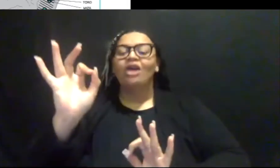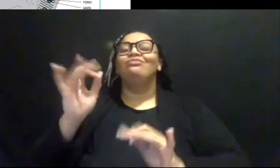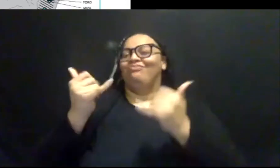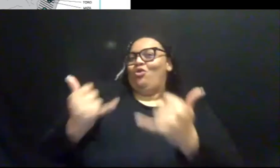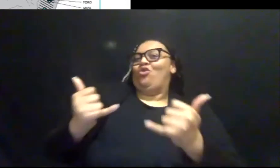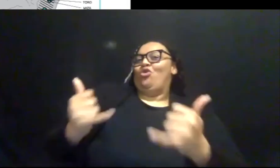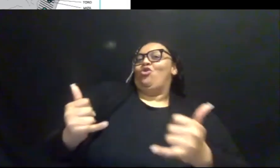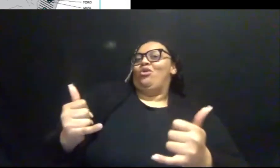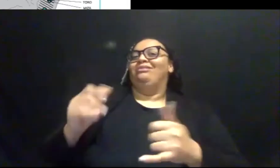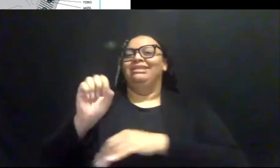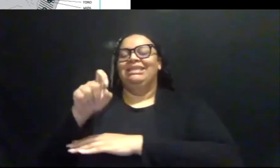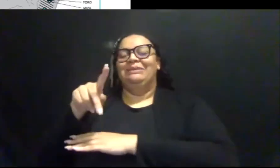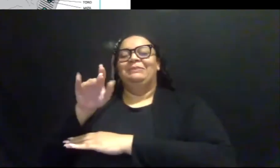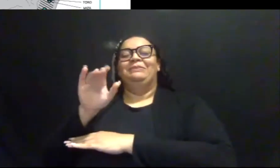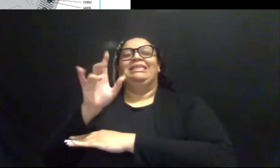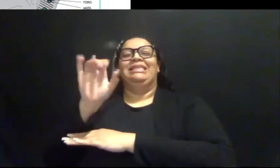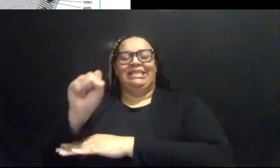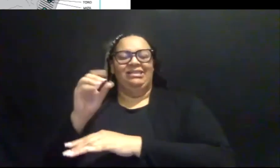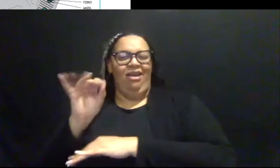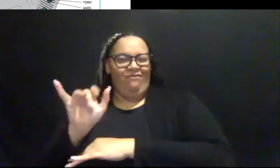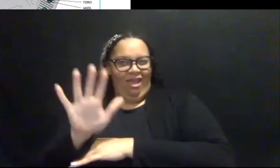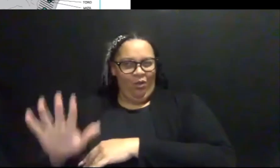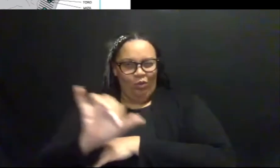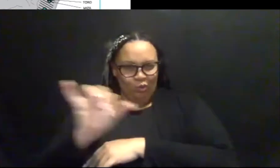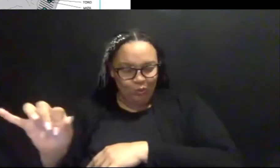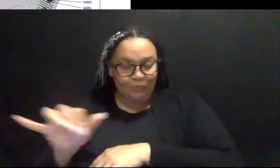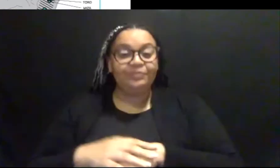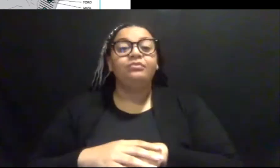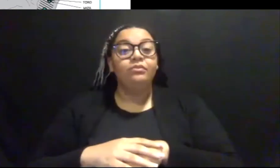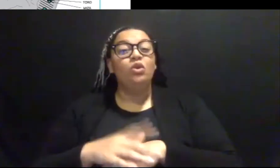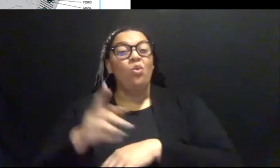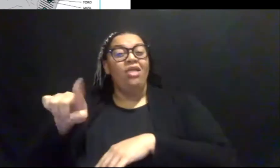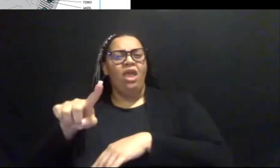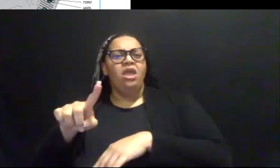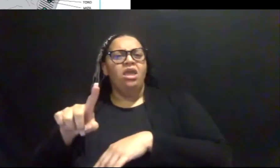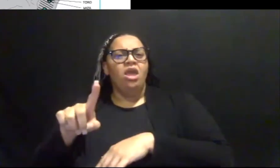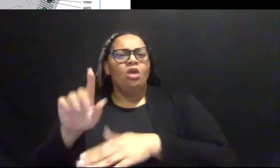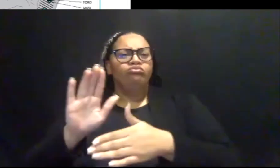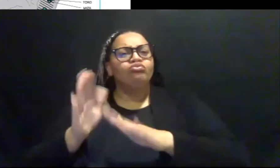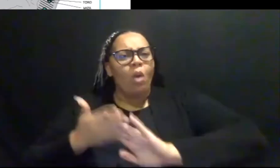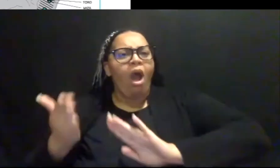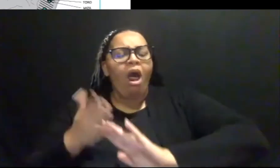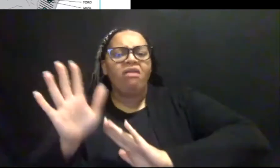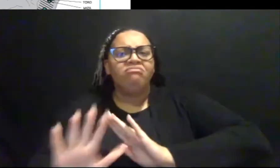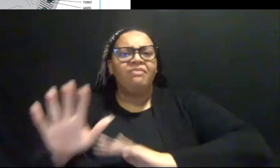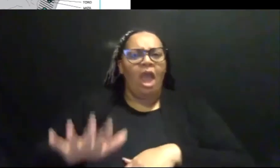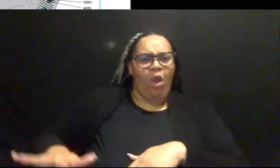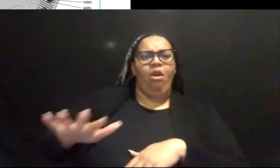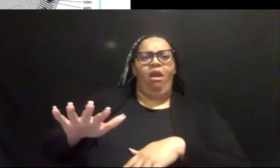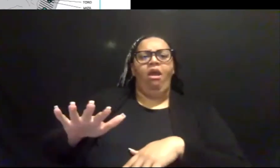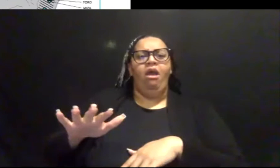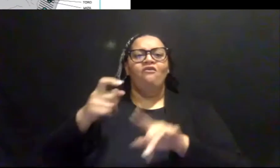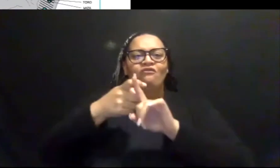designation. Okay, and so you can see that they sort of run the declinal variation from north to south, from subcincta,